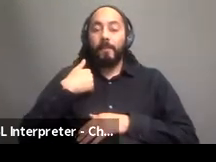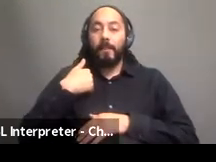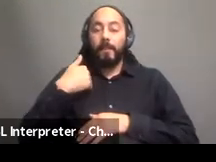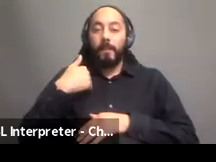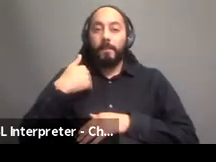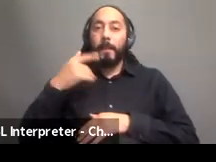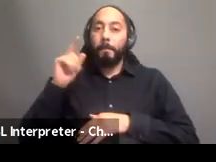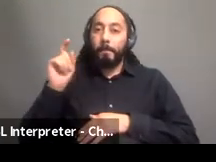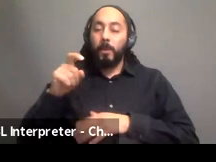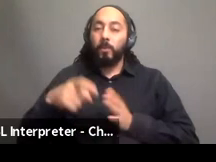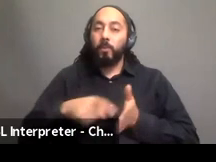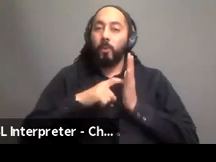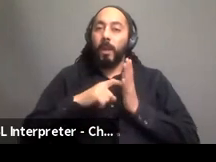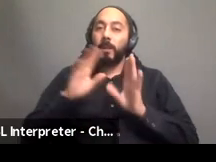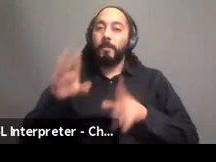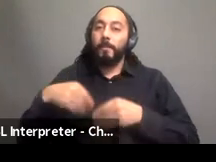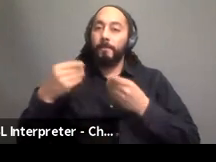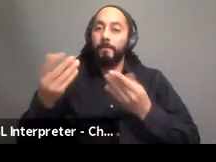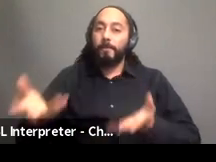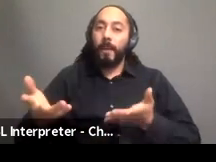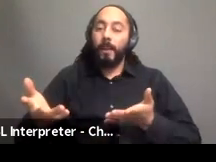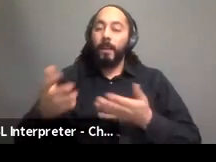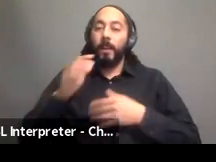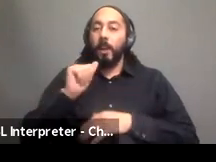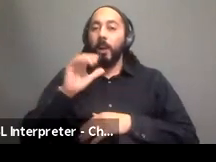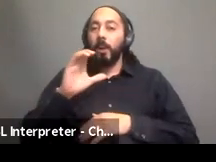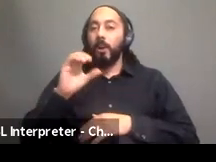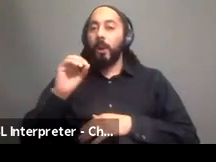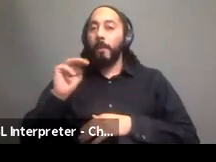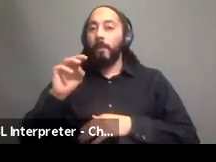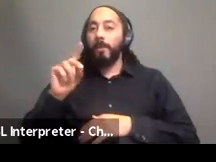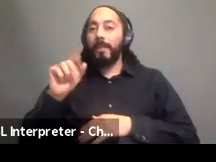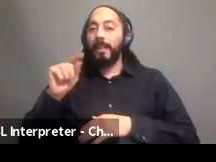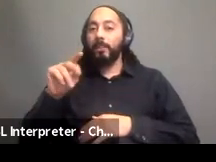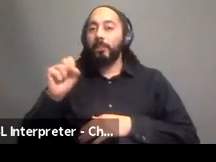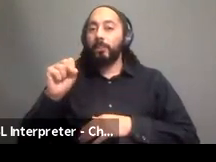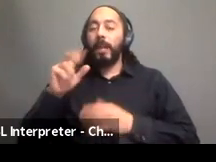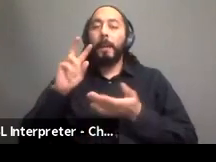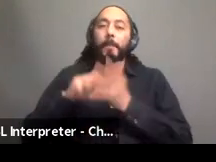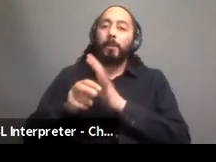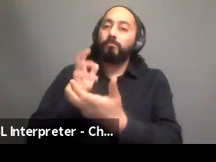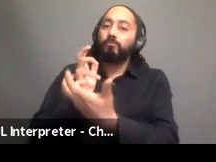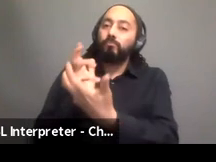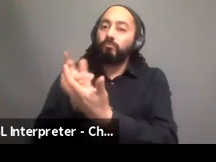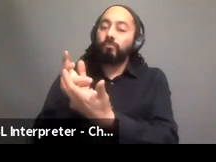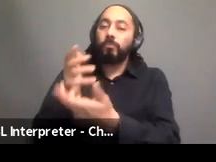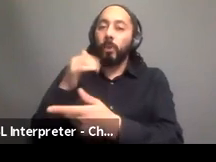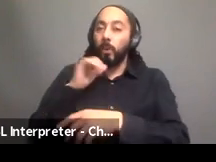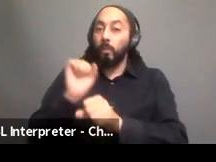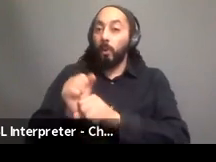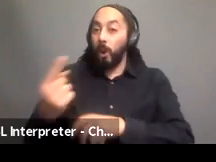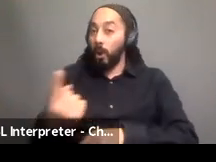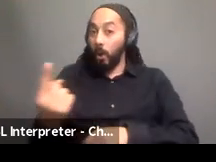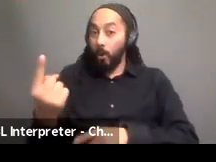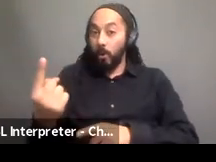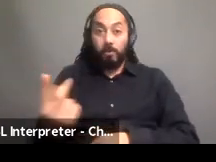provide some interim accommodations. That might mean you don't work alone with Jordan. Sorry, not with Jordan, but with this boss. So I